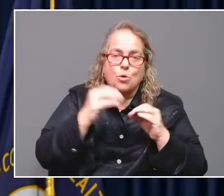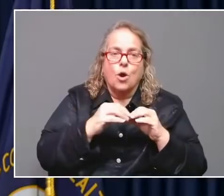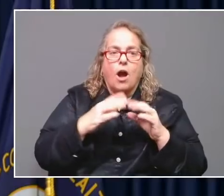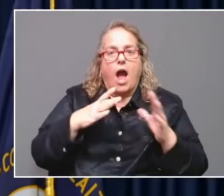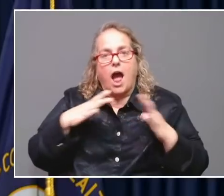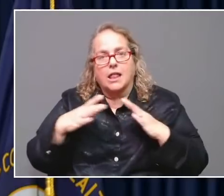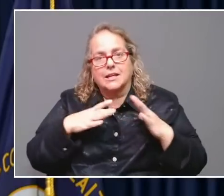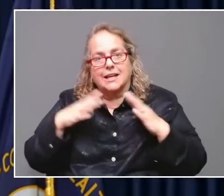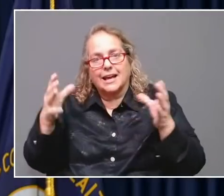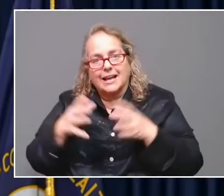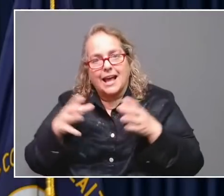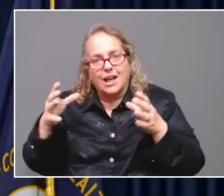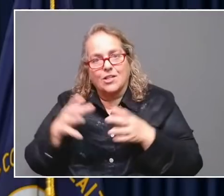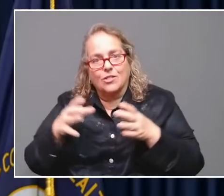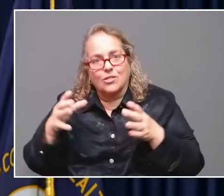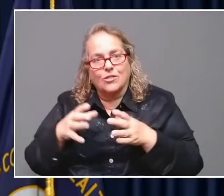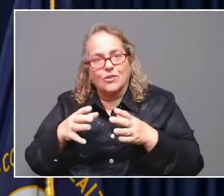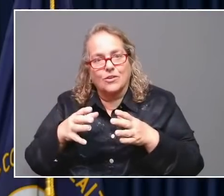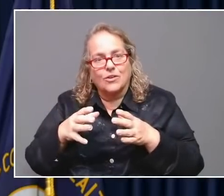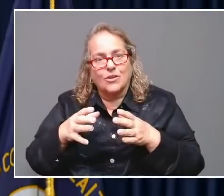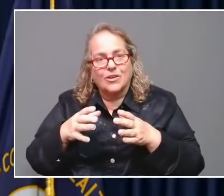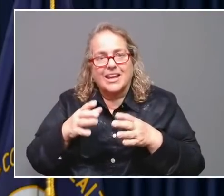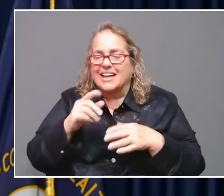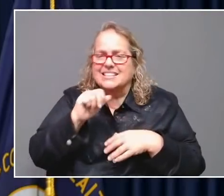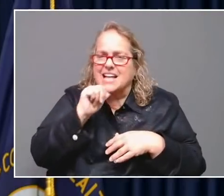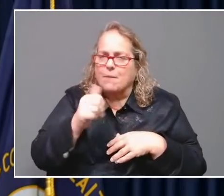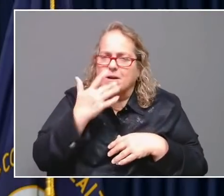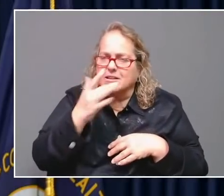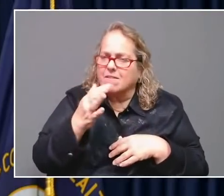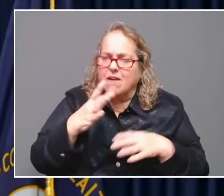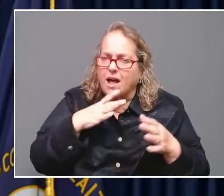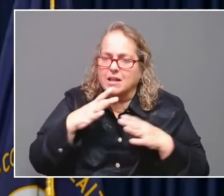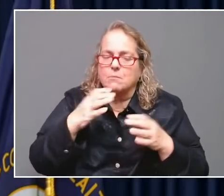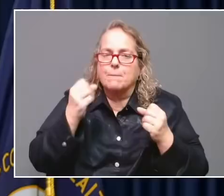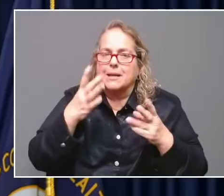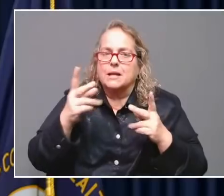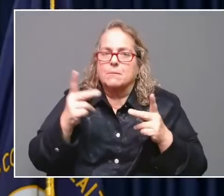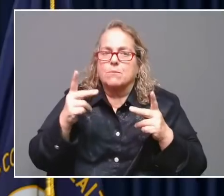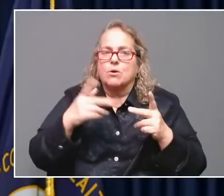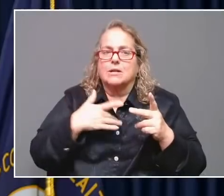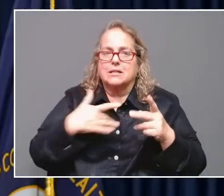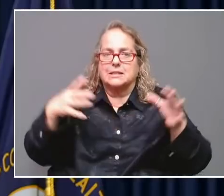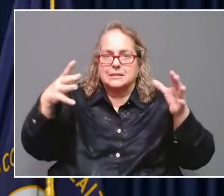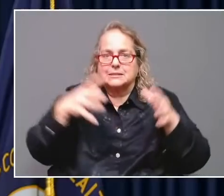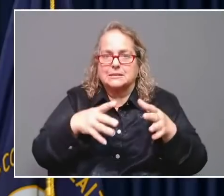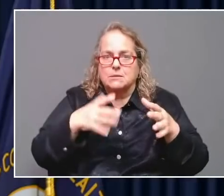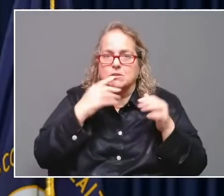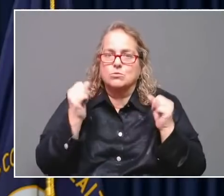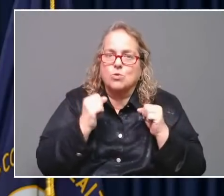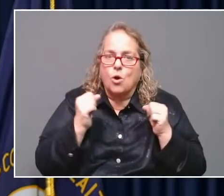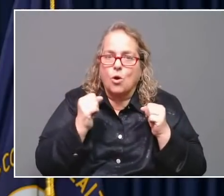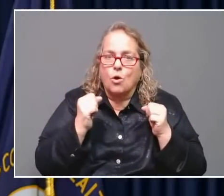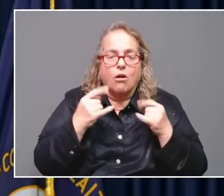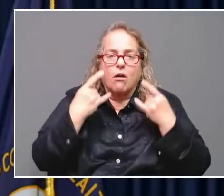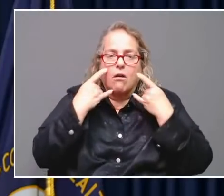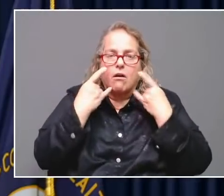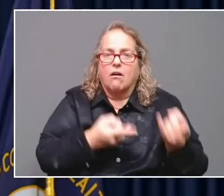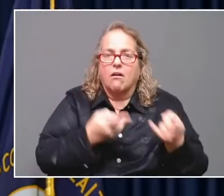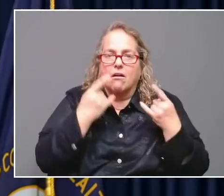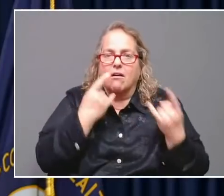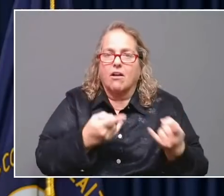gatherings, which it's not because it's a holiday. It's because a whole lot of people get inside and get real